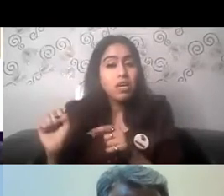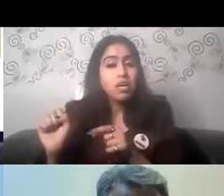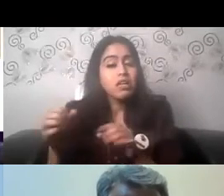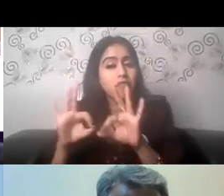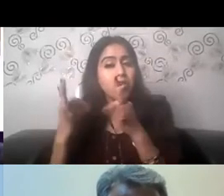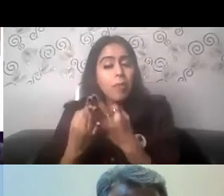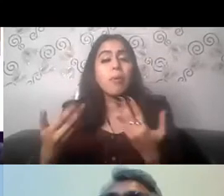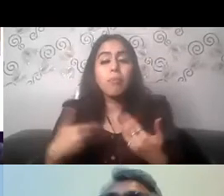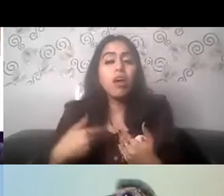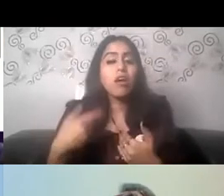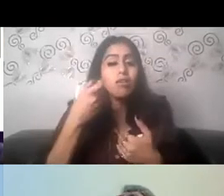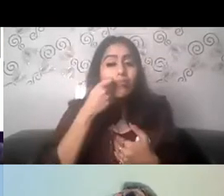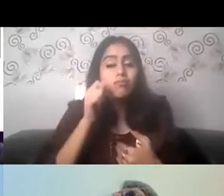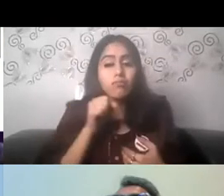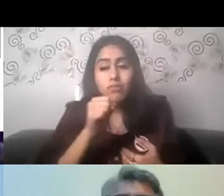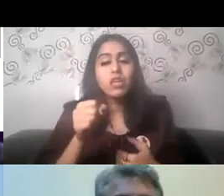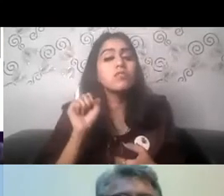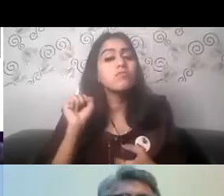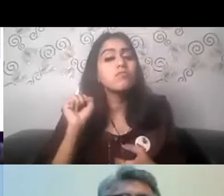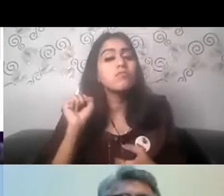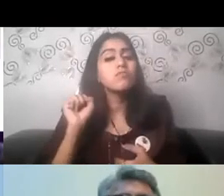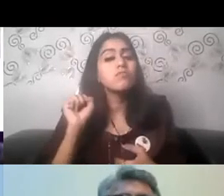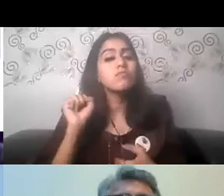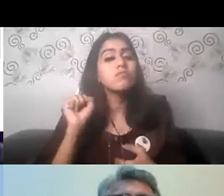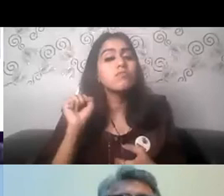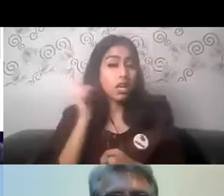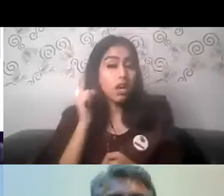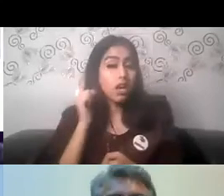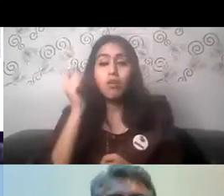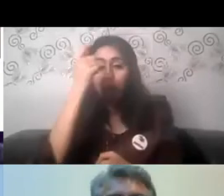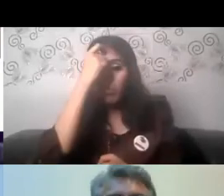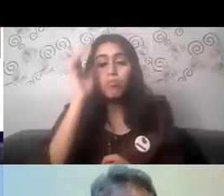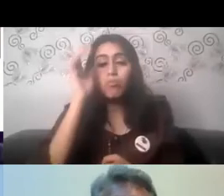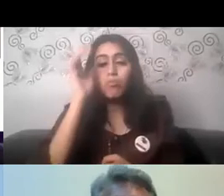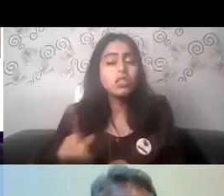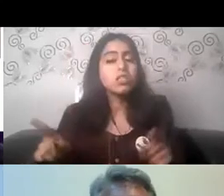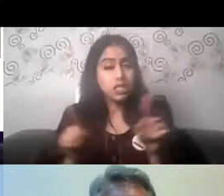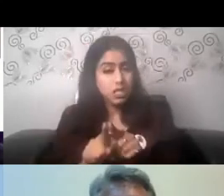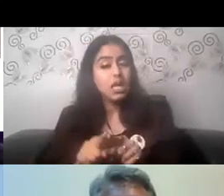My grandfather had a hearing problem, and